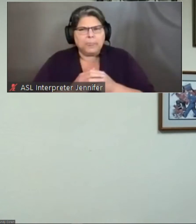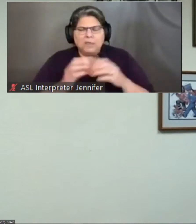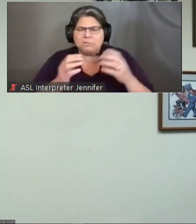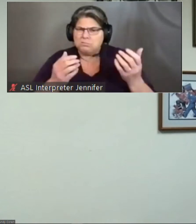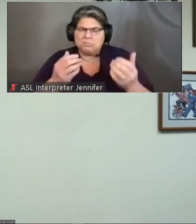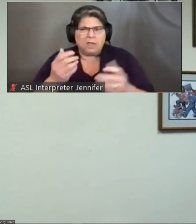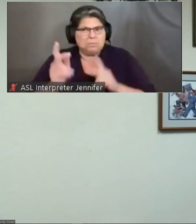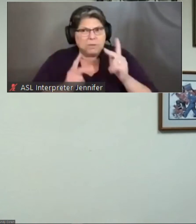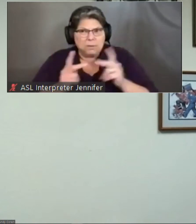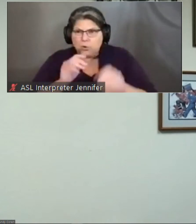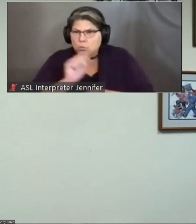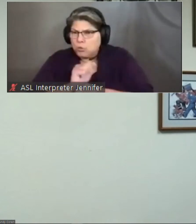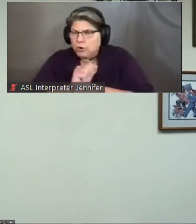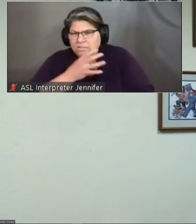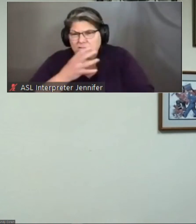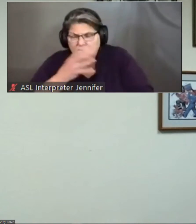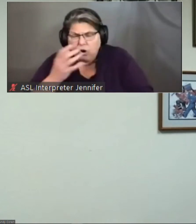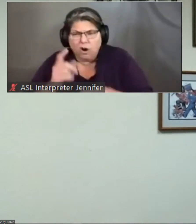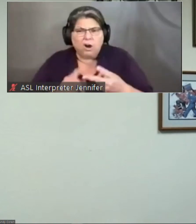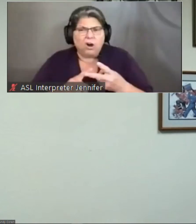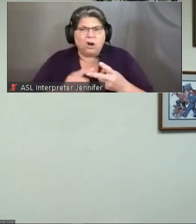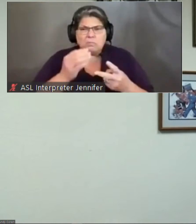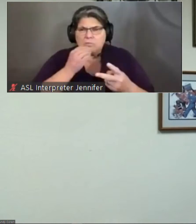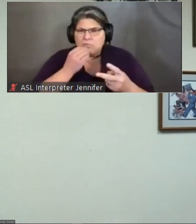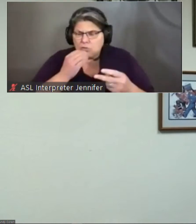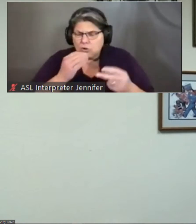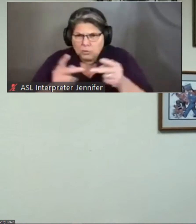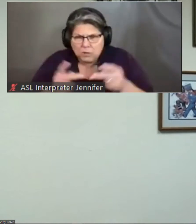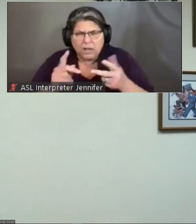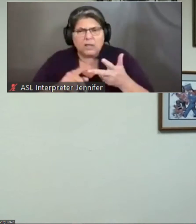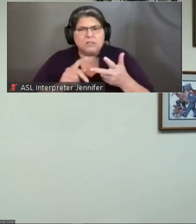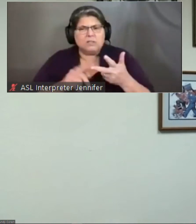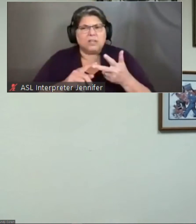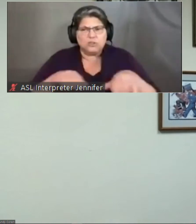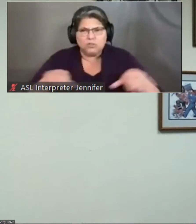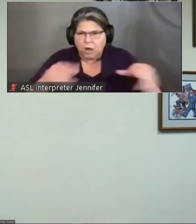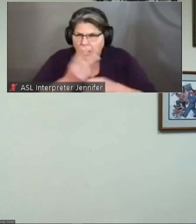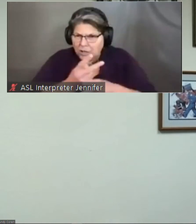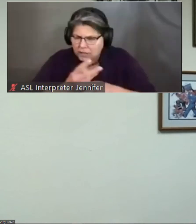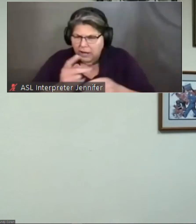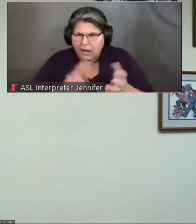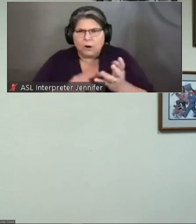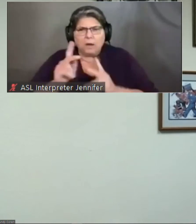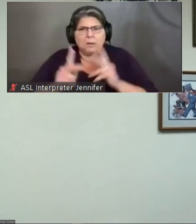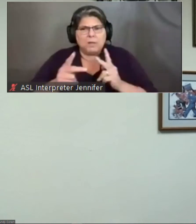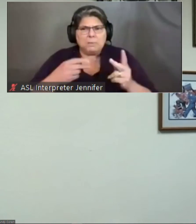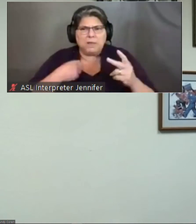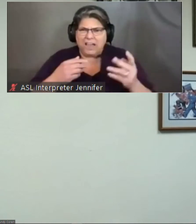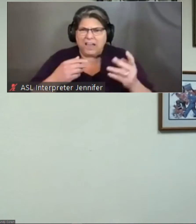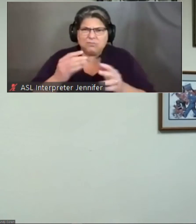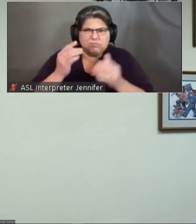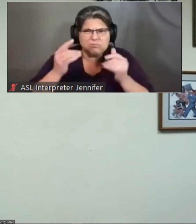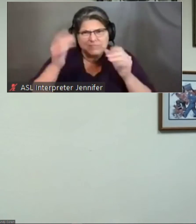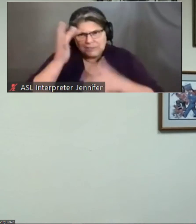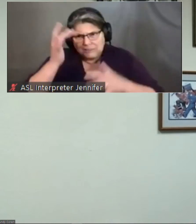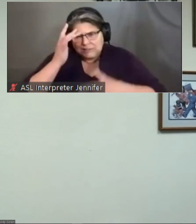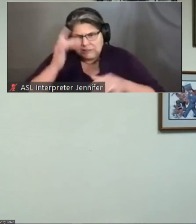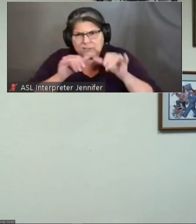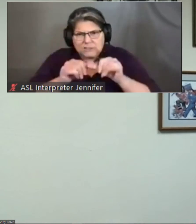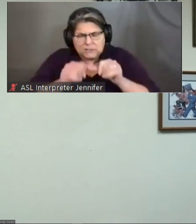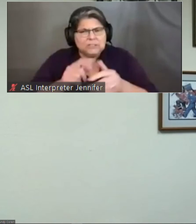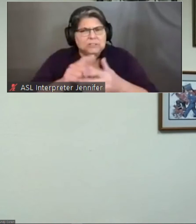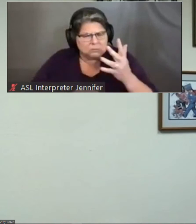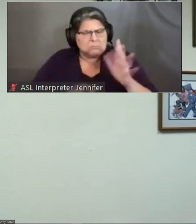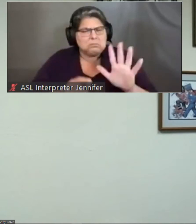ag workers and food workers, childcare, those with chronic disease and disabilities, and anyone in the prior tiers. We are